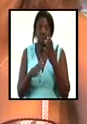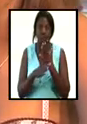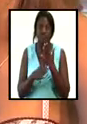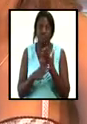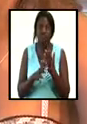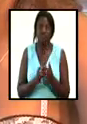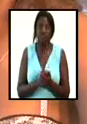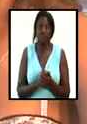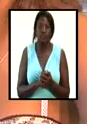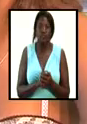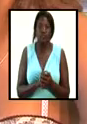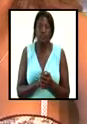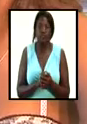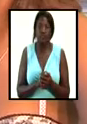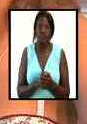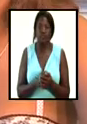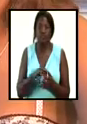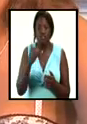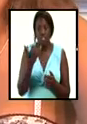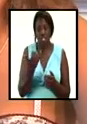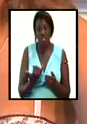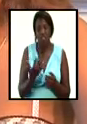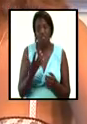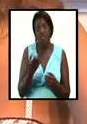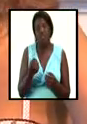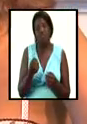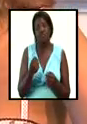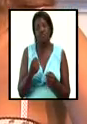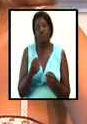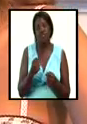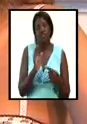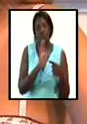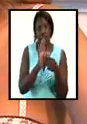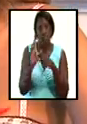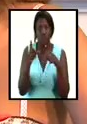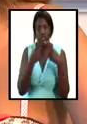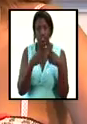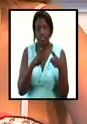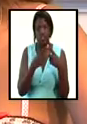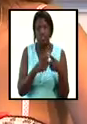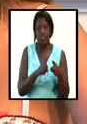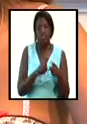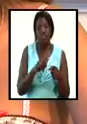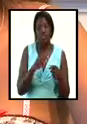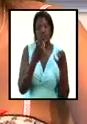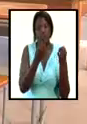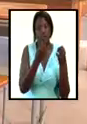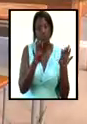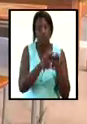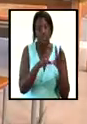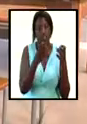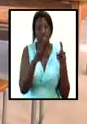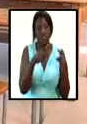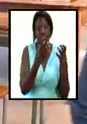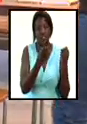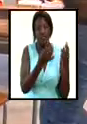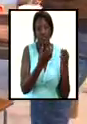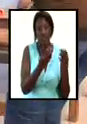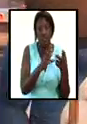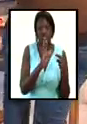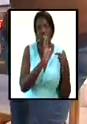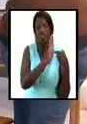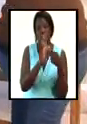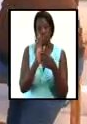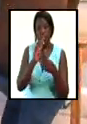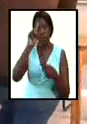Chantel. And now that you have highlighted the difference between the plural and the apostrophe. Sorry I'm late, miss.